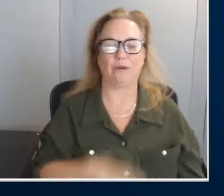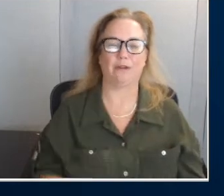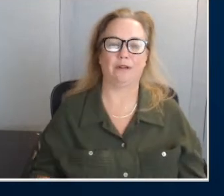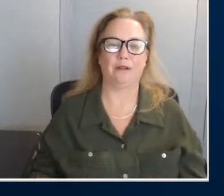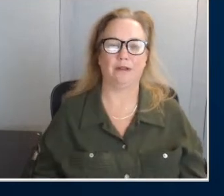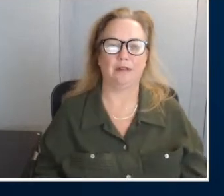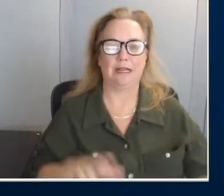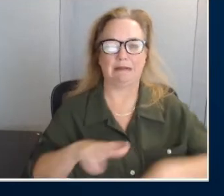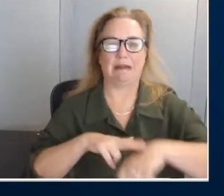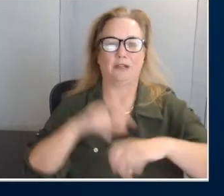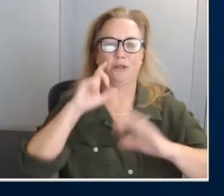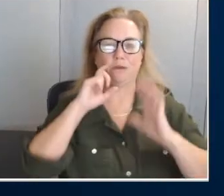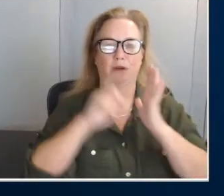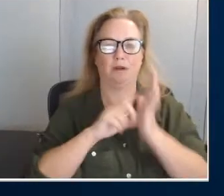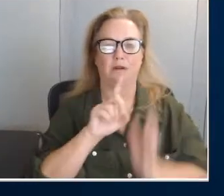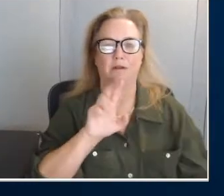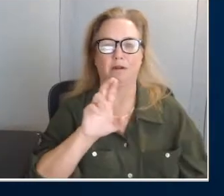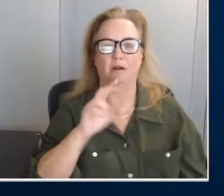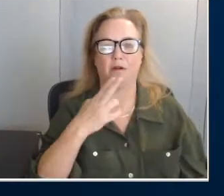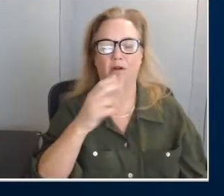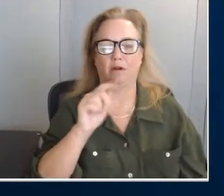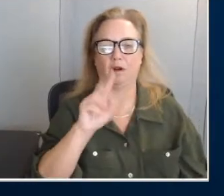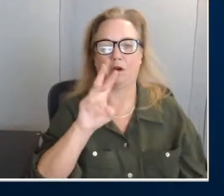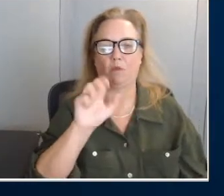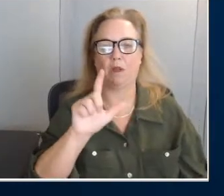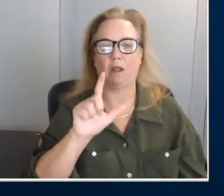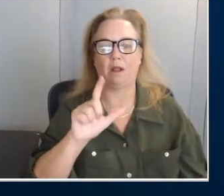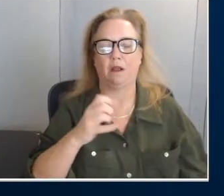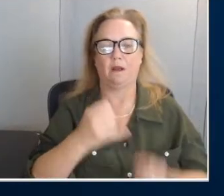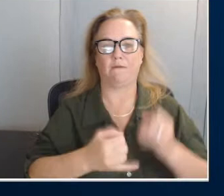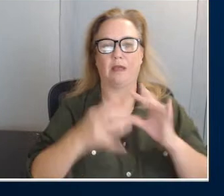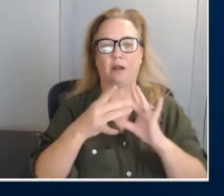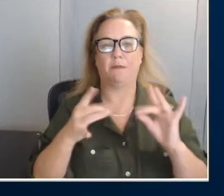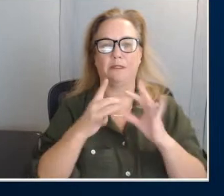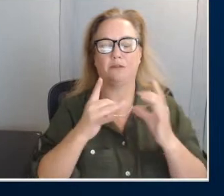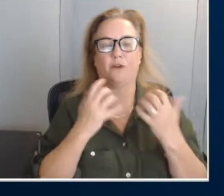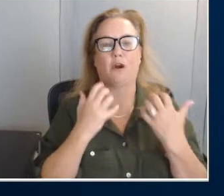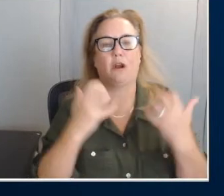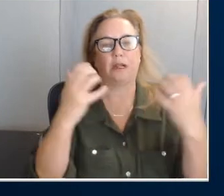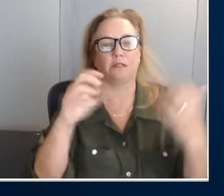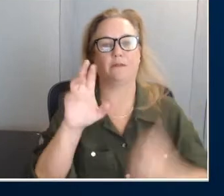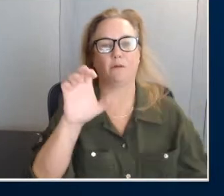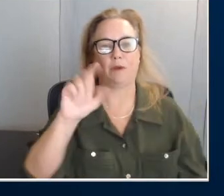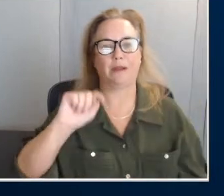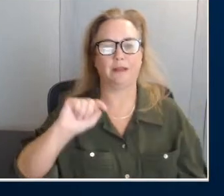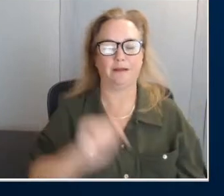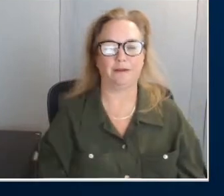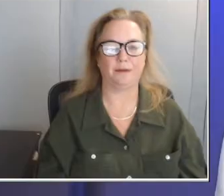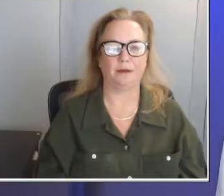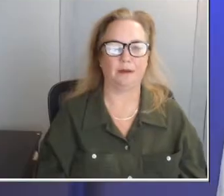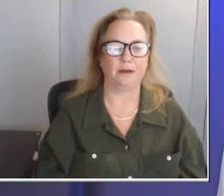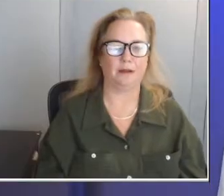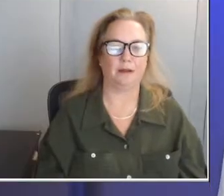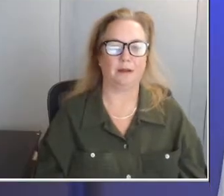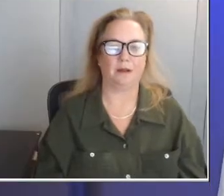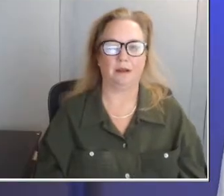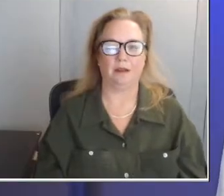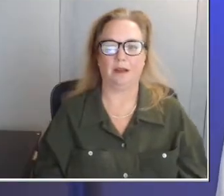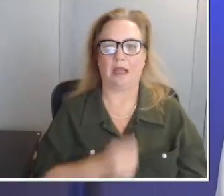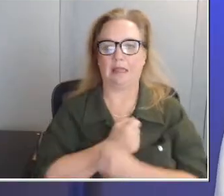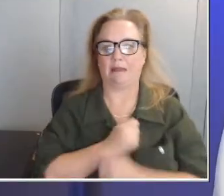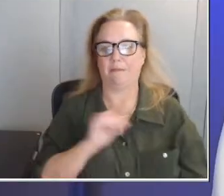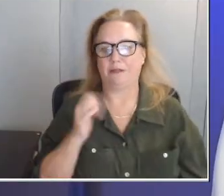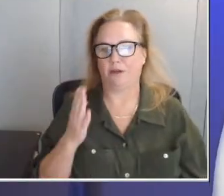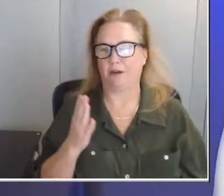nationally recognized. Dr. Hartwell, what would be your final message for our viewers, or for Brett? Yeah. So I absolutely love my job. I